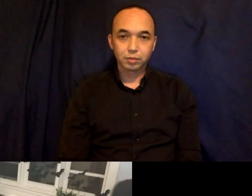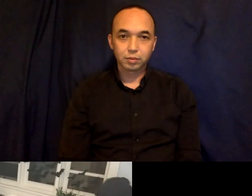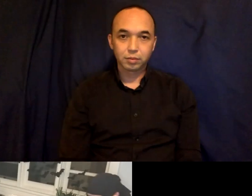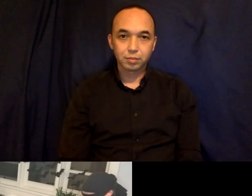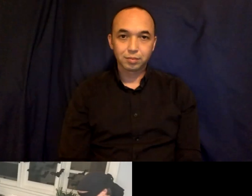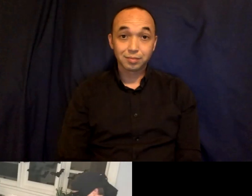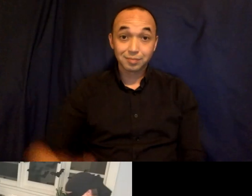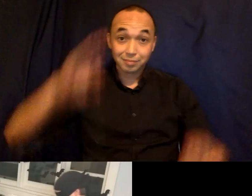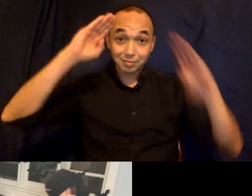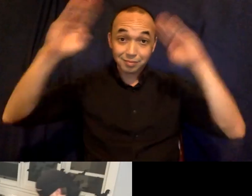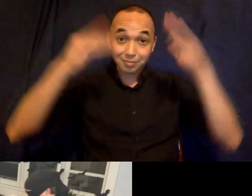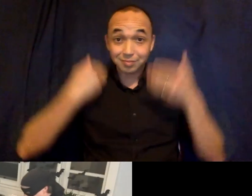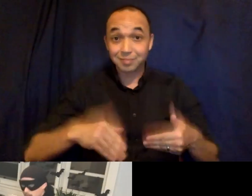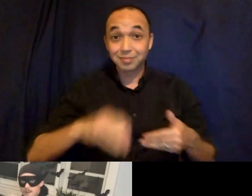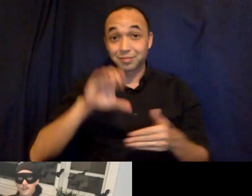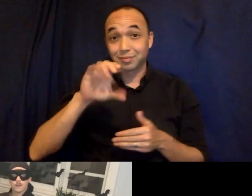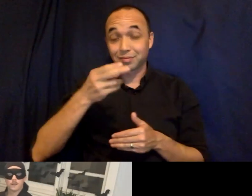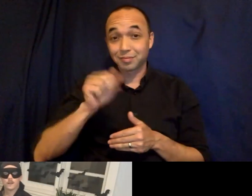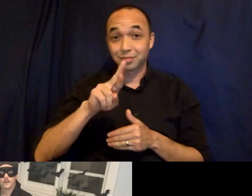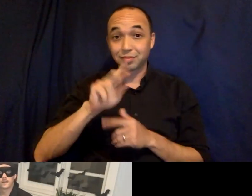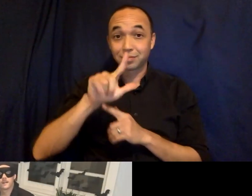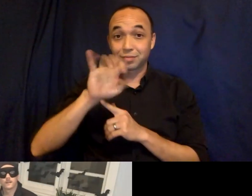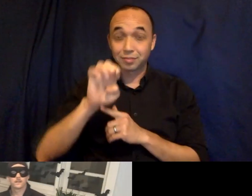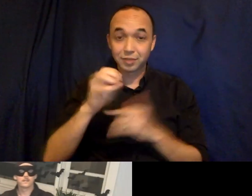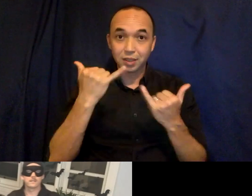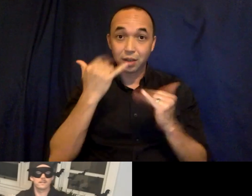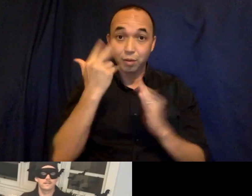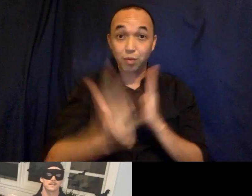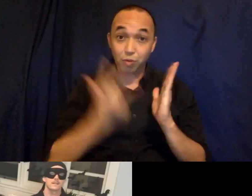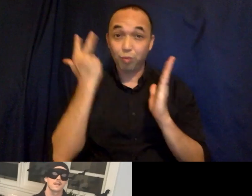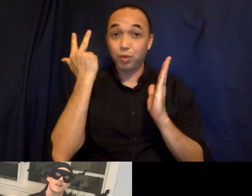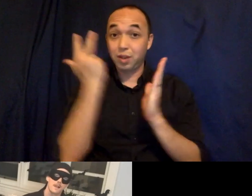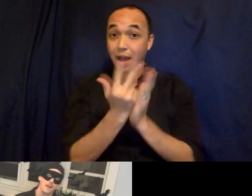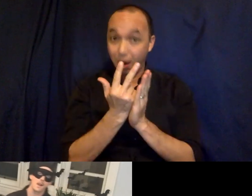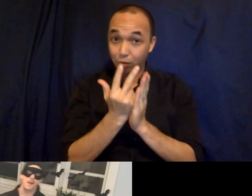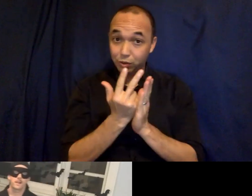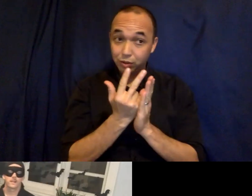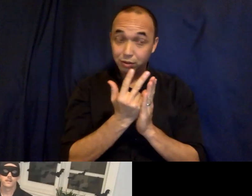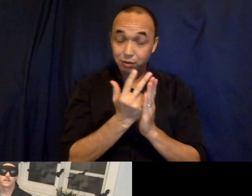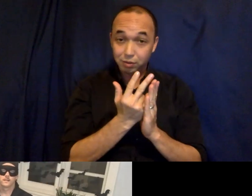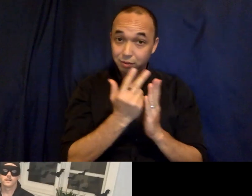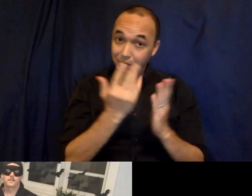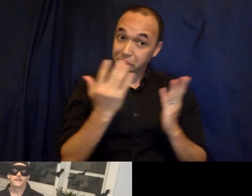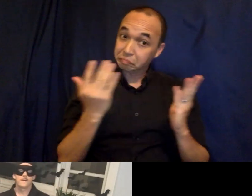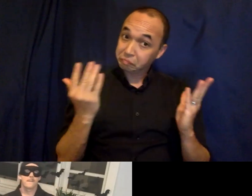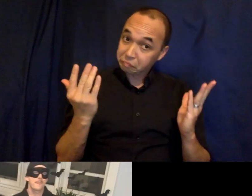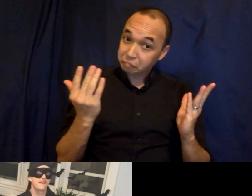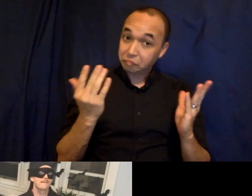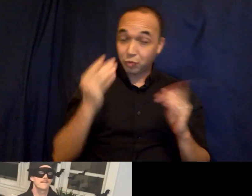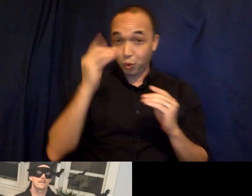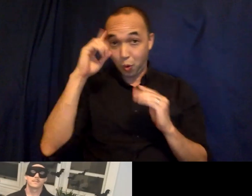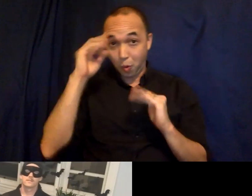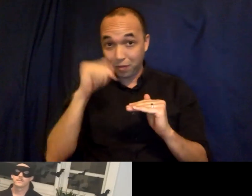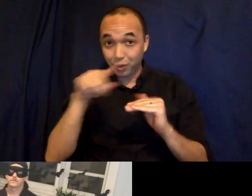everybody, it's Charlie. It's 3 hours into the hunt here. Hope everybody's doing okay. The list